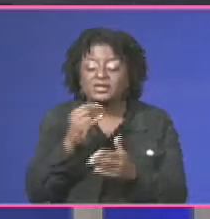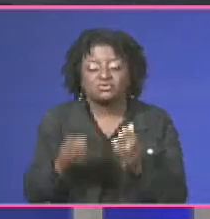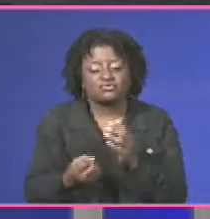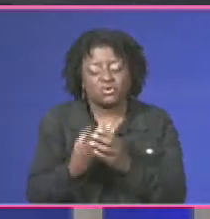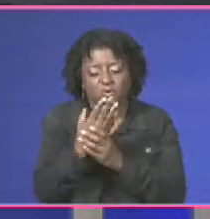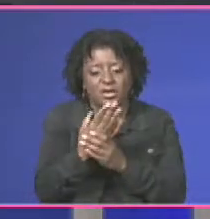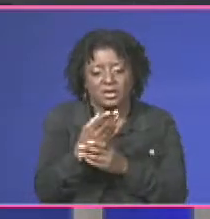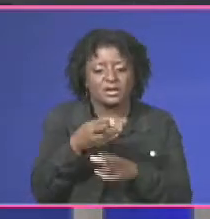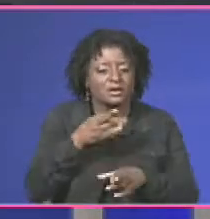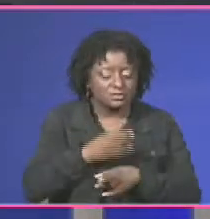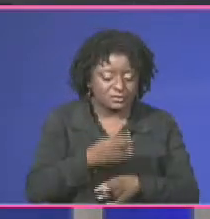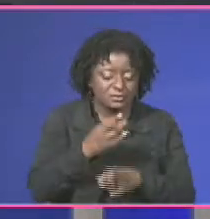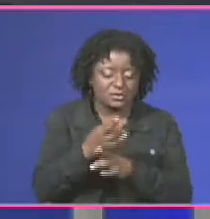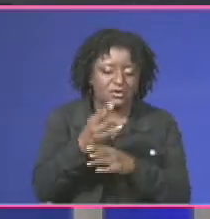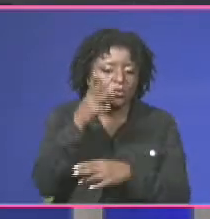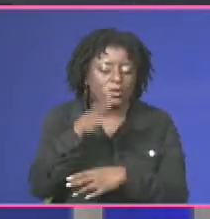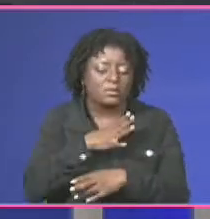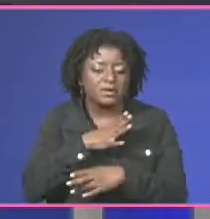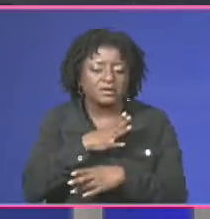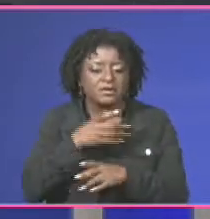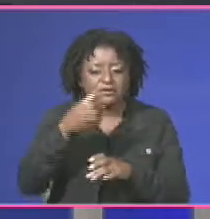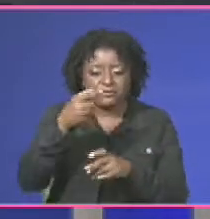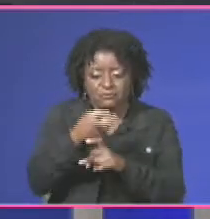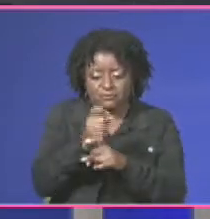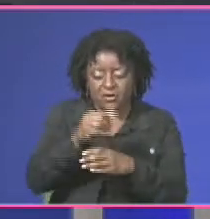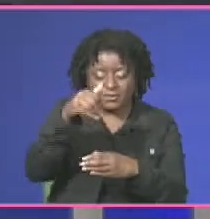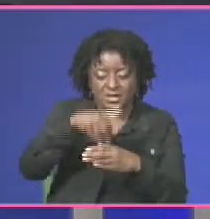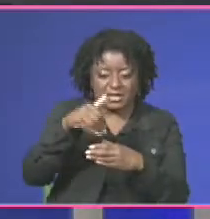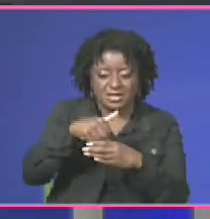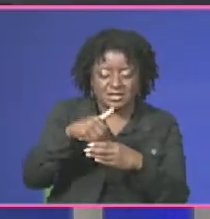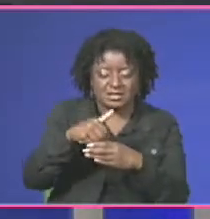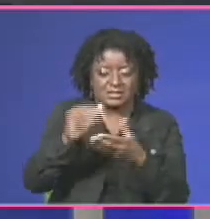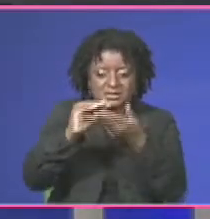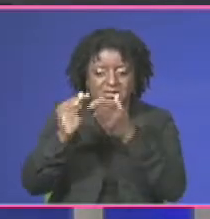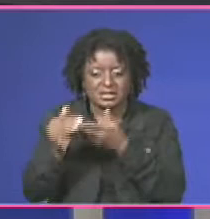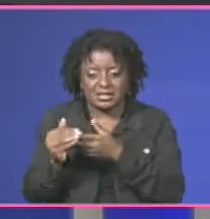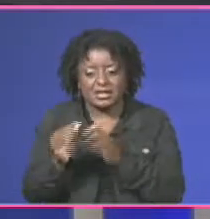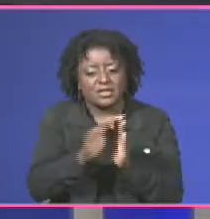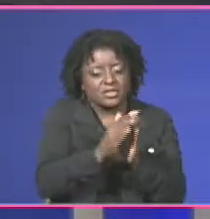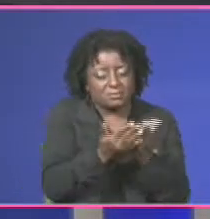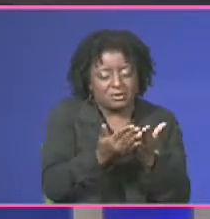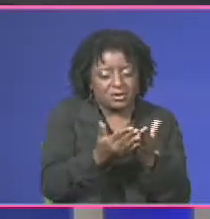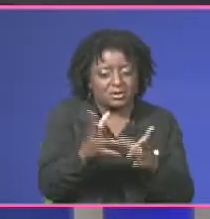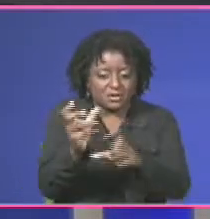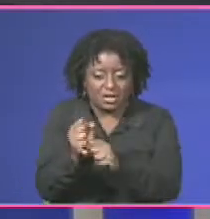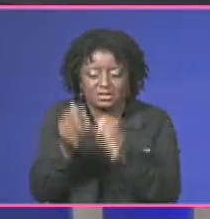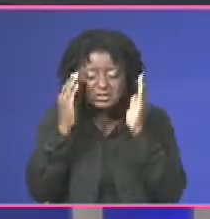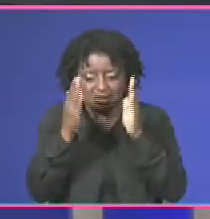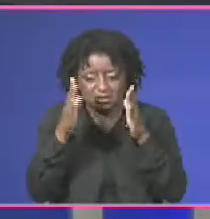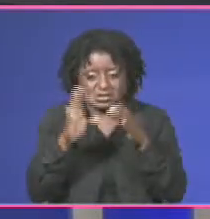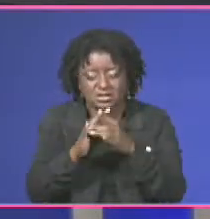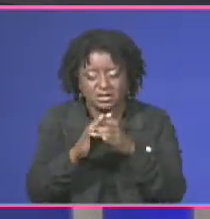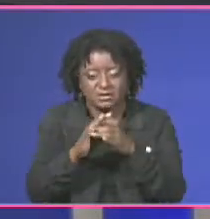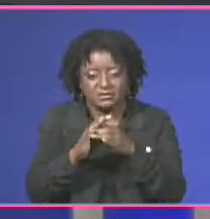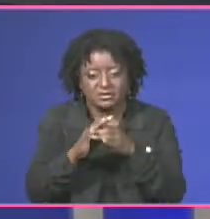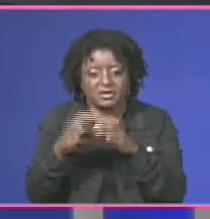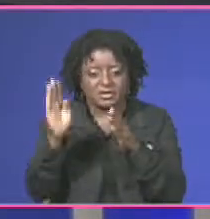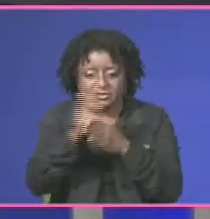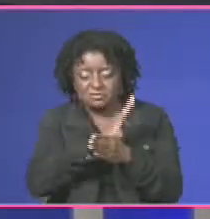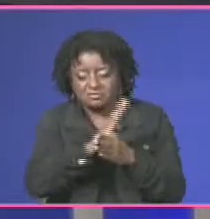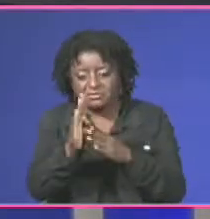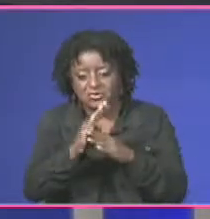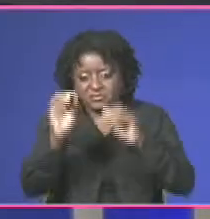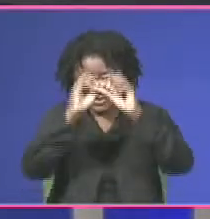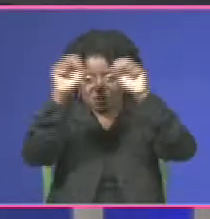An Ordinary Woman from the Heart of the Inner City. That's the book that has gotten the attention of the silver screen. It's the story of former Deputy Prime